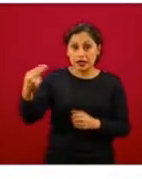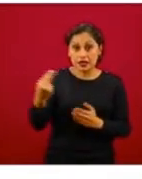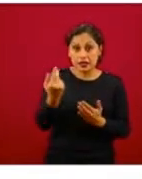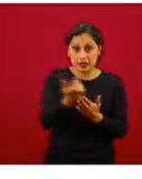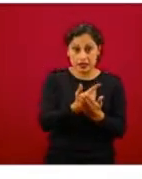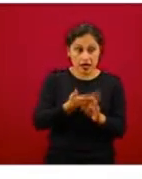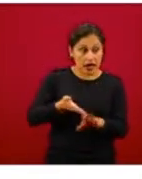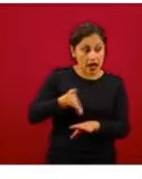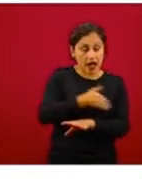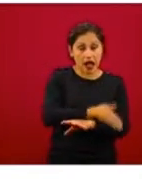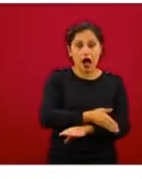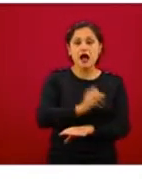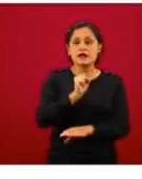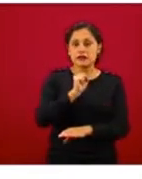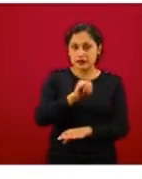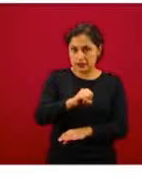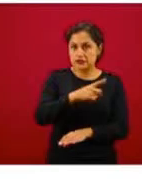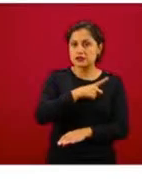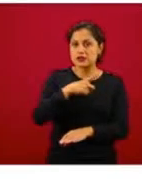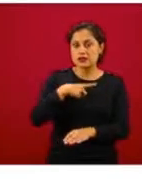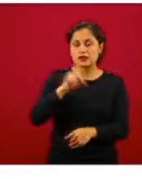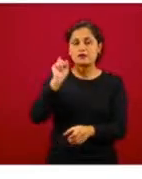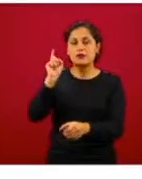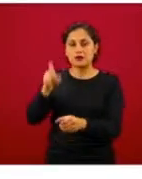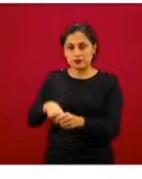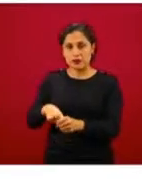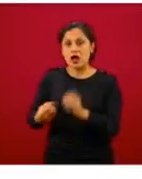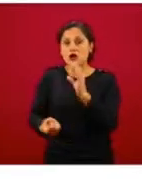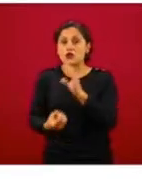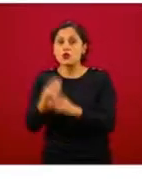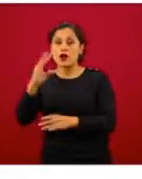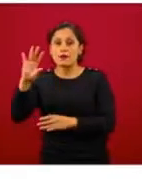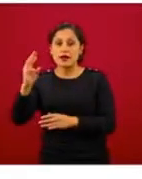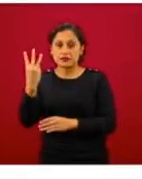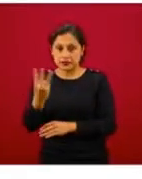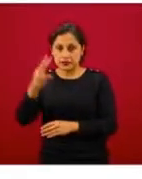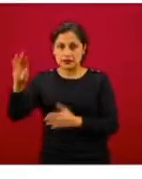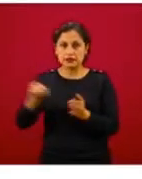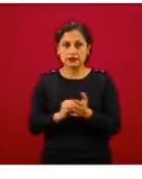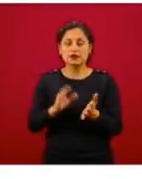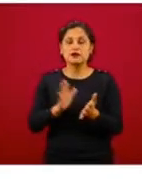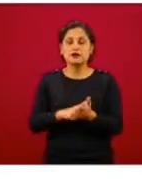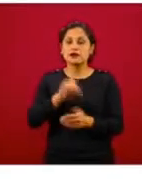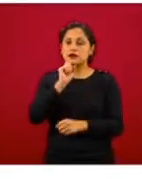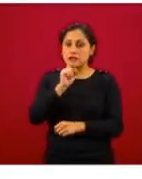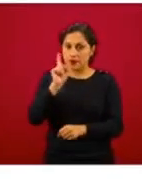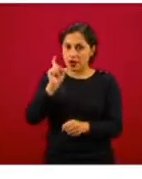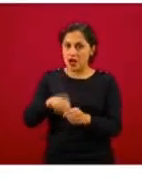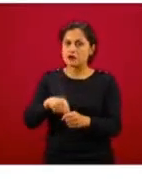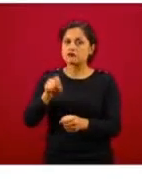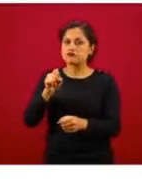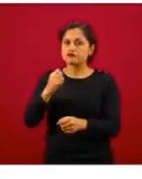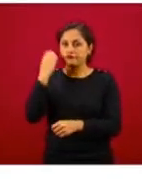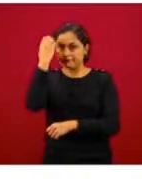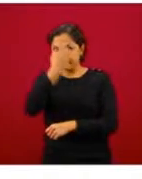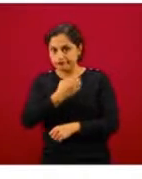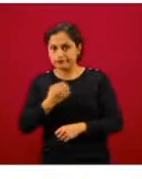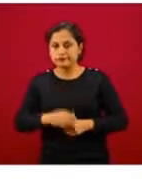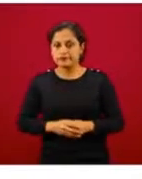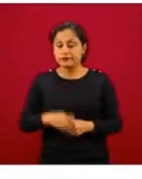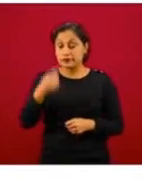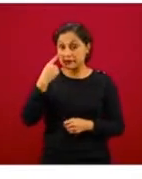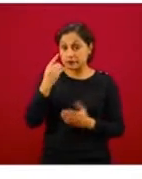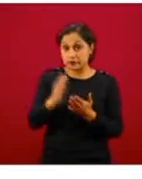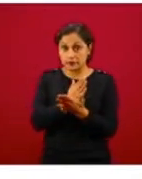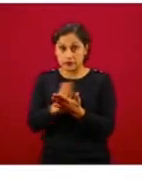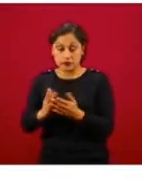also have to register and they also have to self-evaluate. So if we look here,